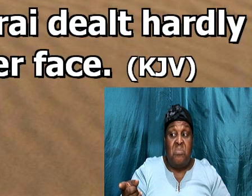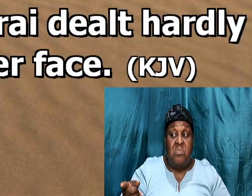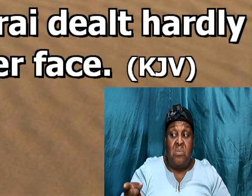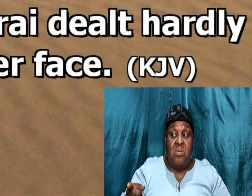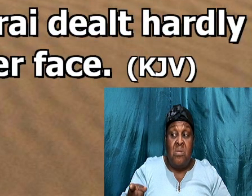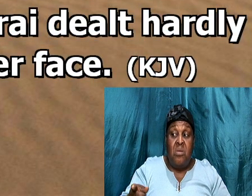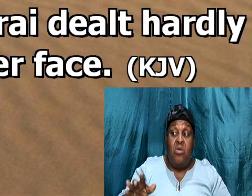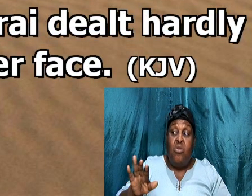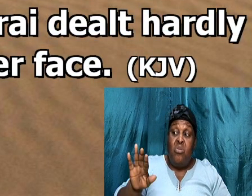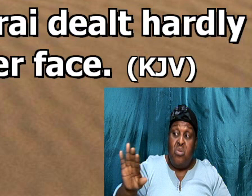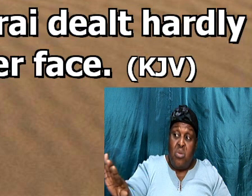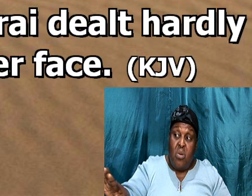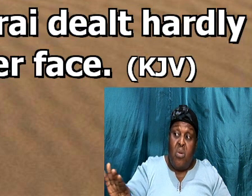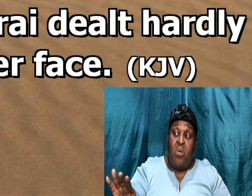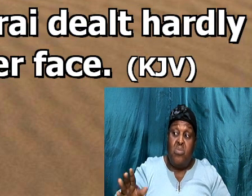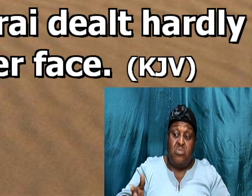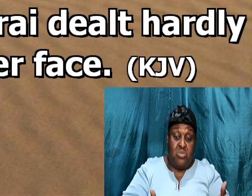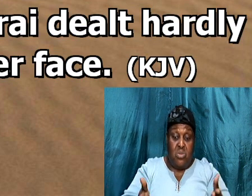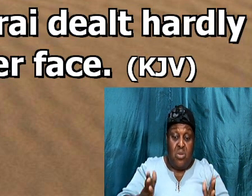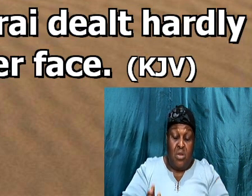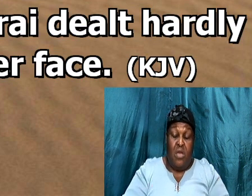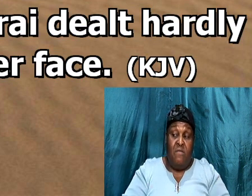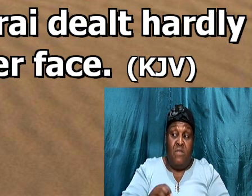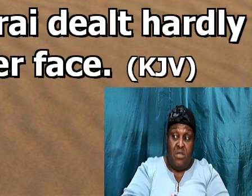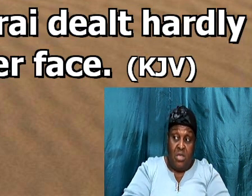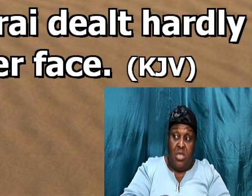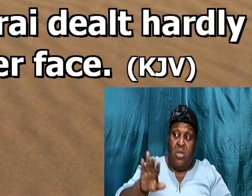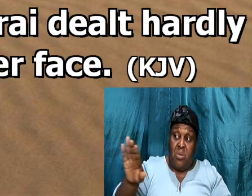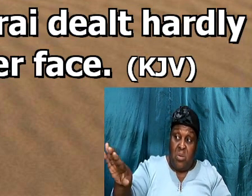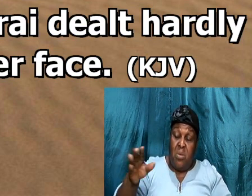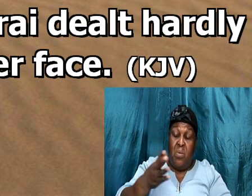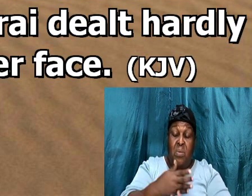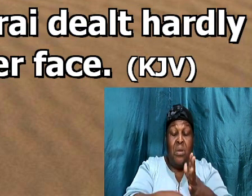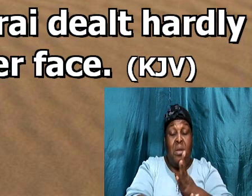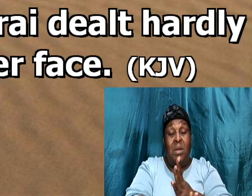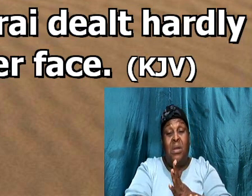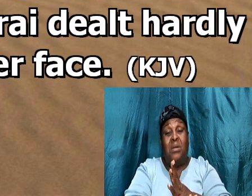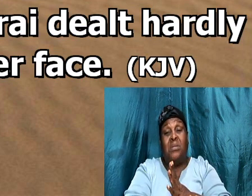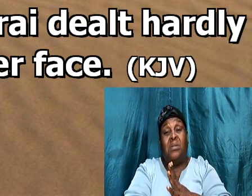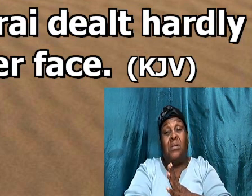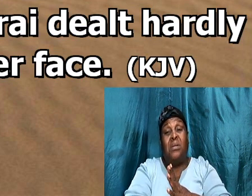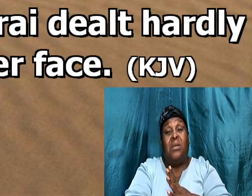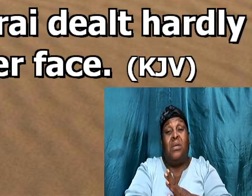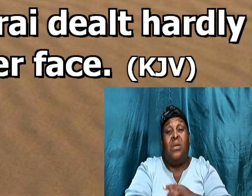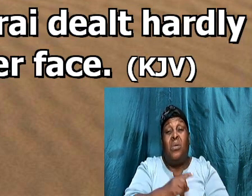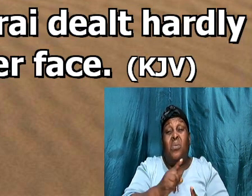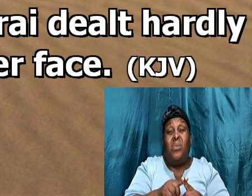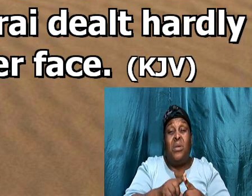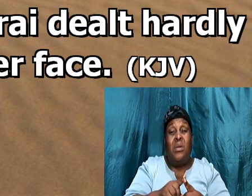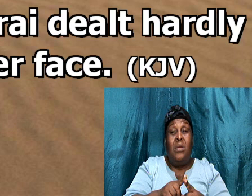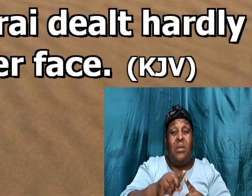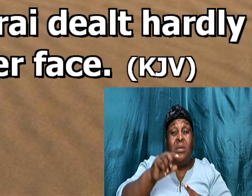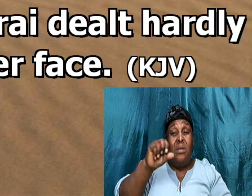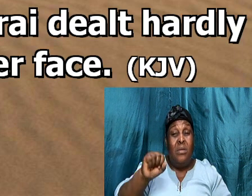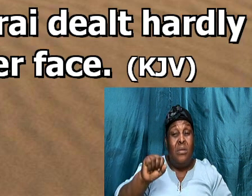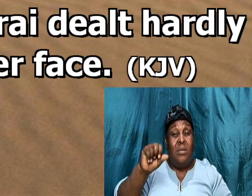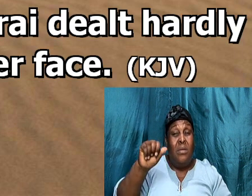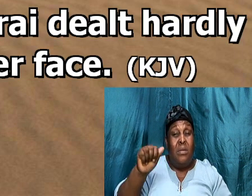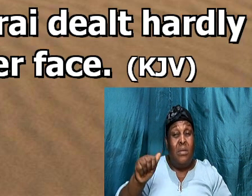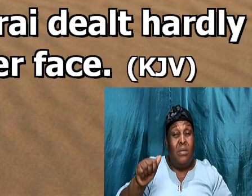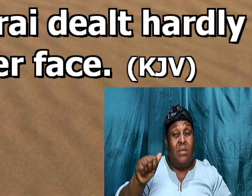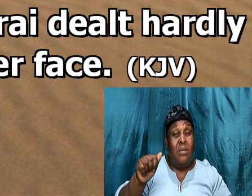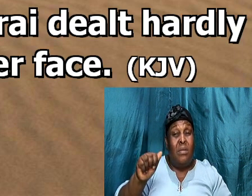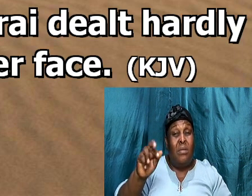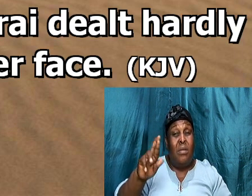do to her as it pleaseth thee, and when Sarah dealt hardly with her, she fled